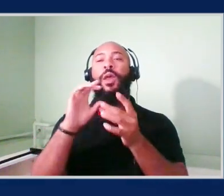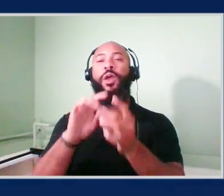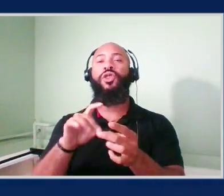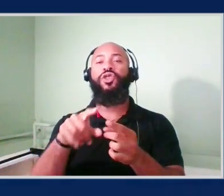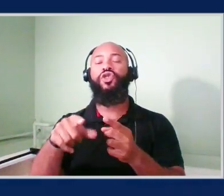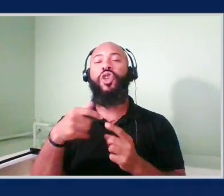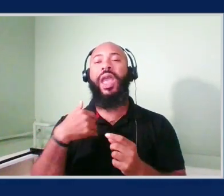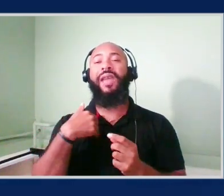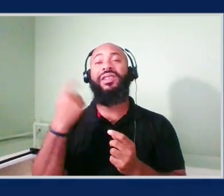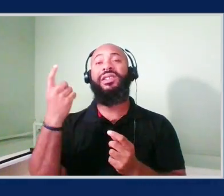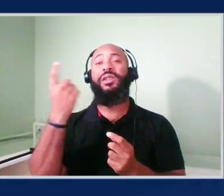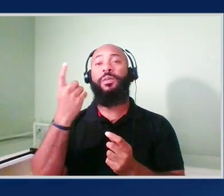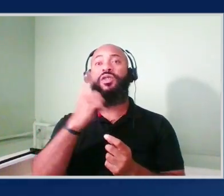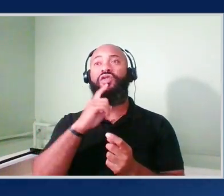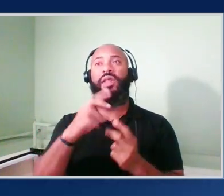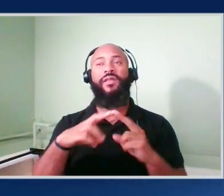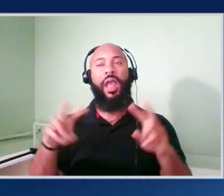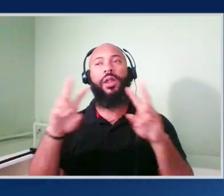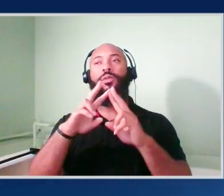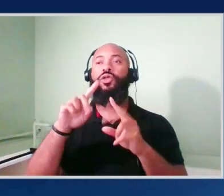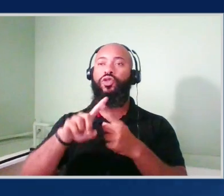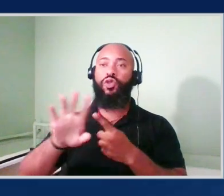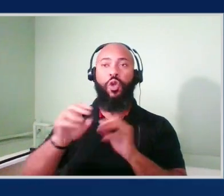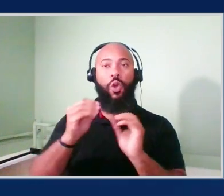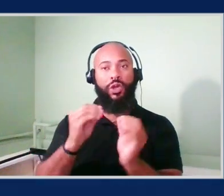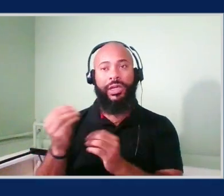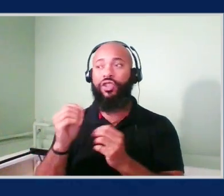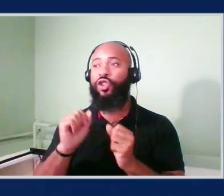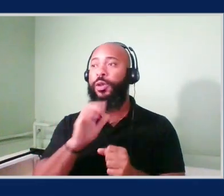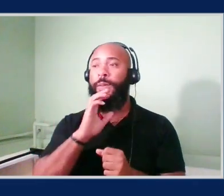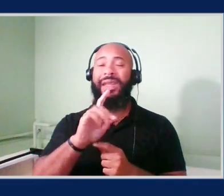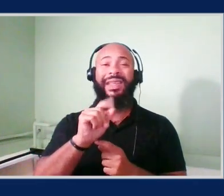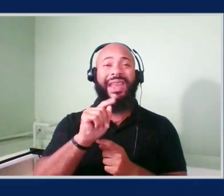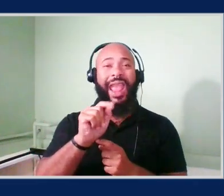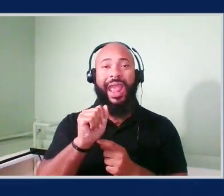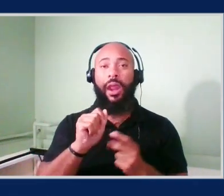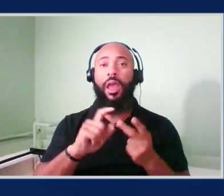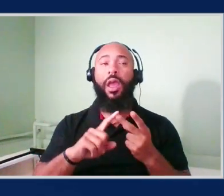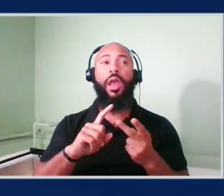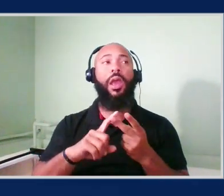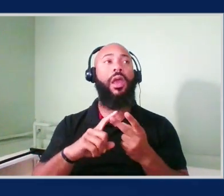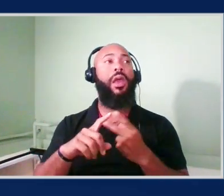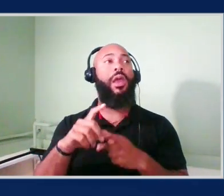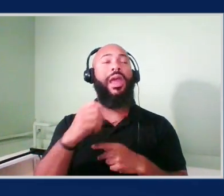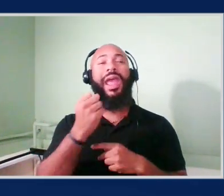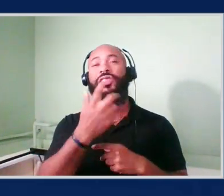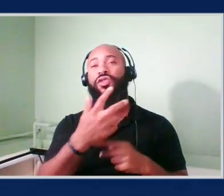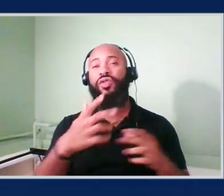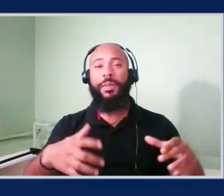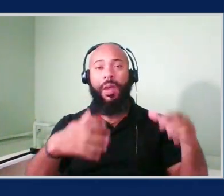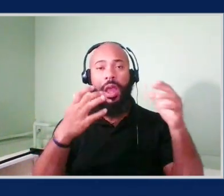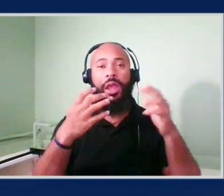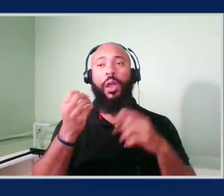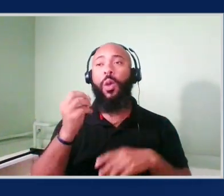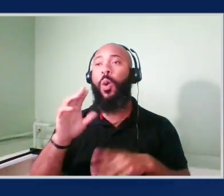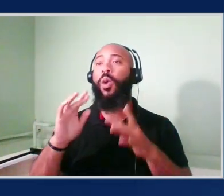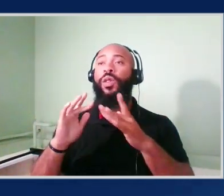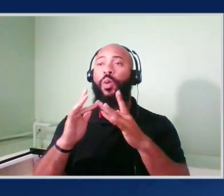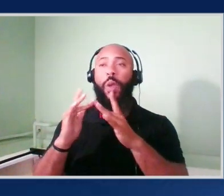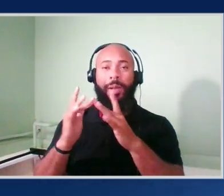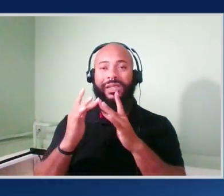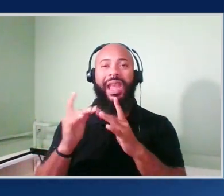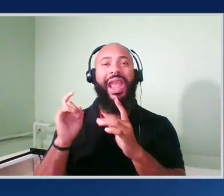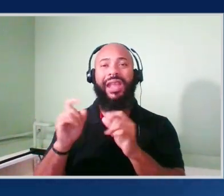really valuable to your organization. So it could be data in an S3 bucket, or it could be actually the website has to continually